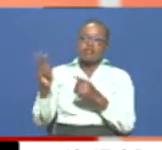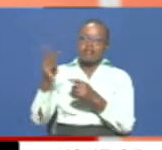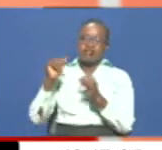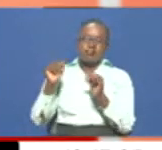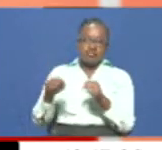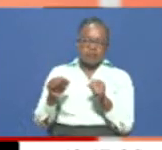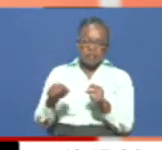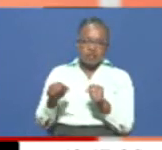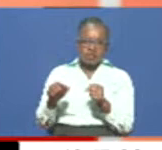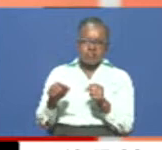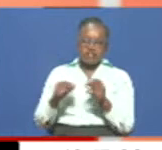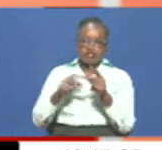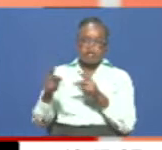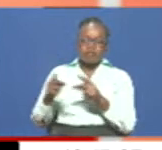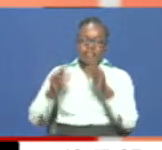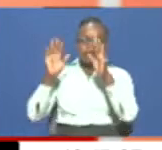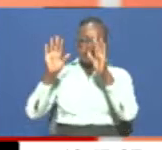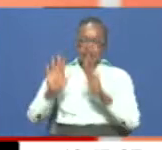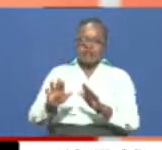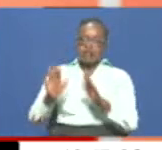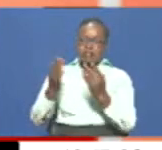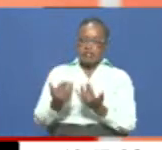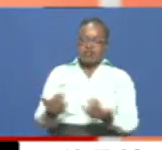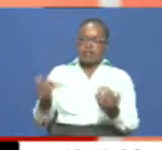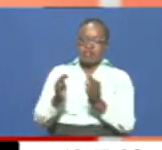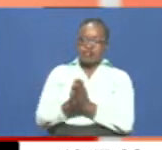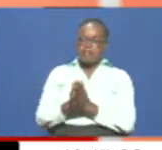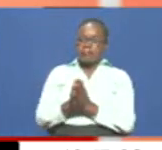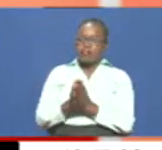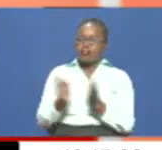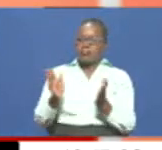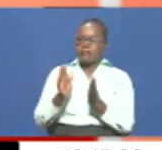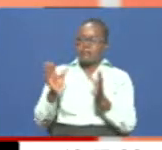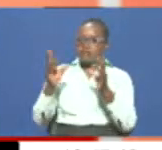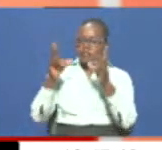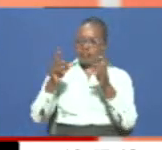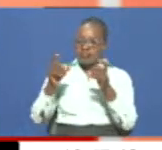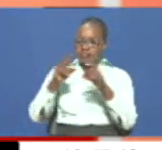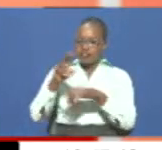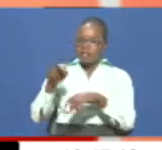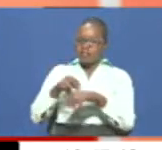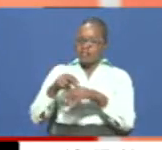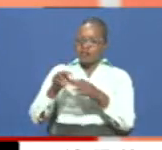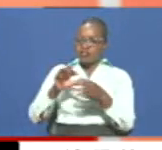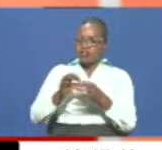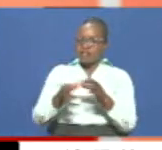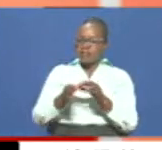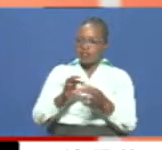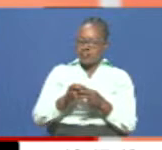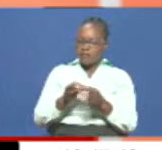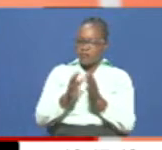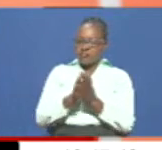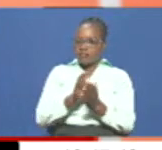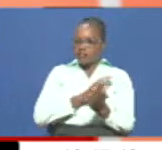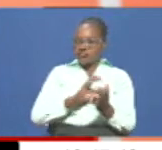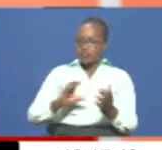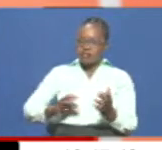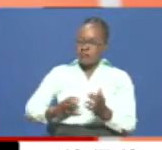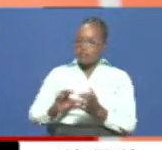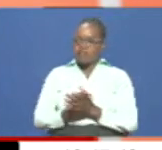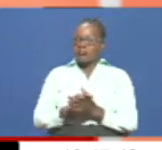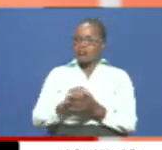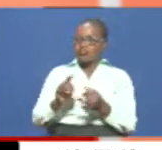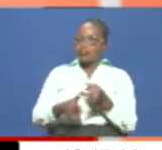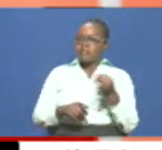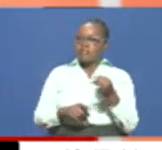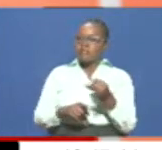critical aspect, a very big objective for the National Olympic Committee. Mm-hmm. The second one, when I talk of the building